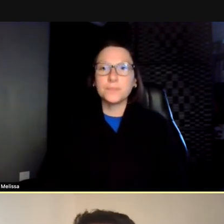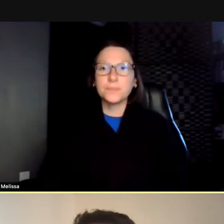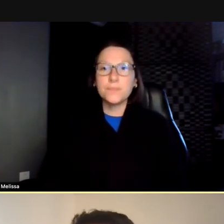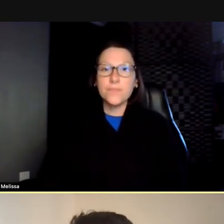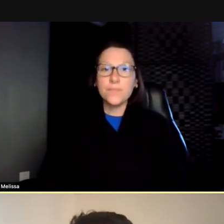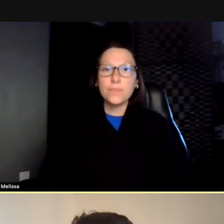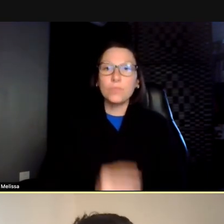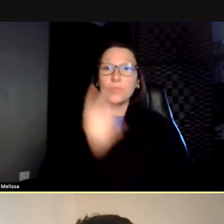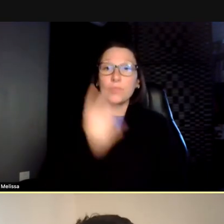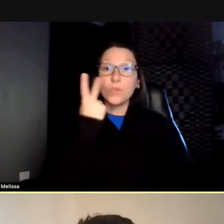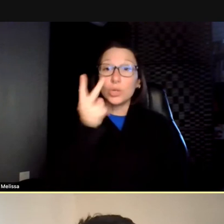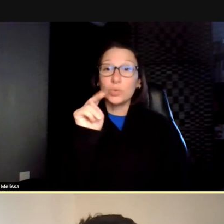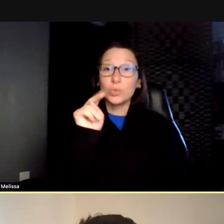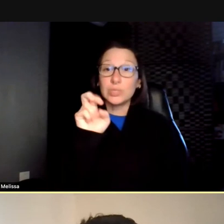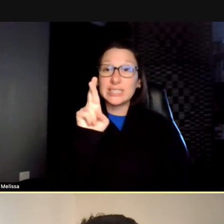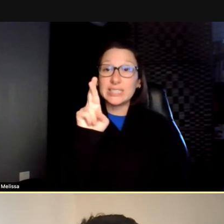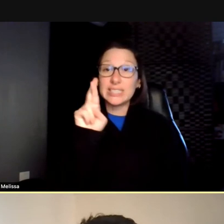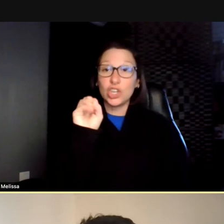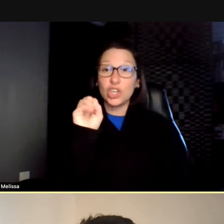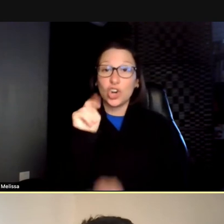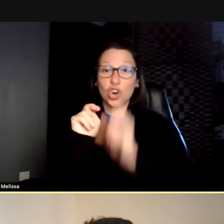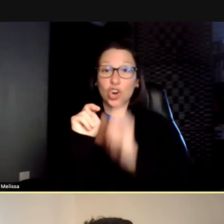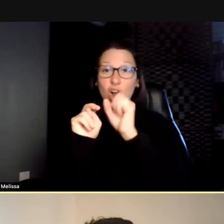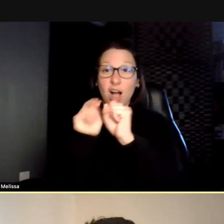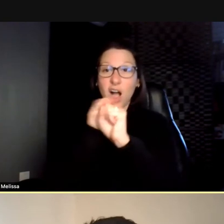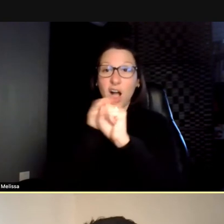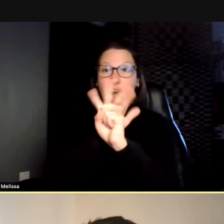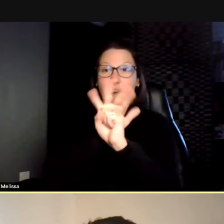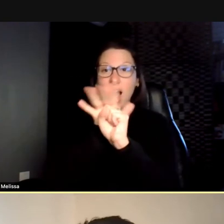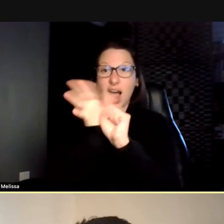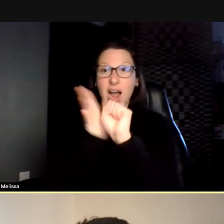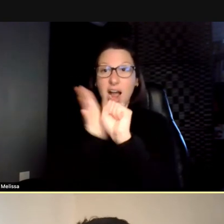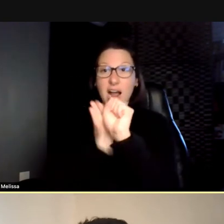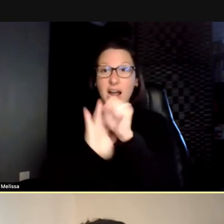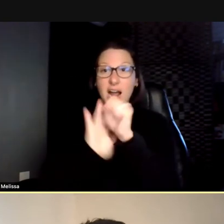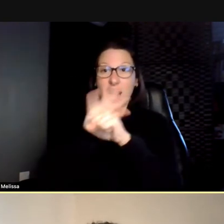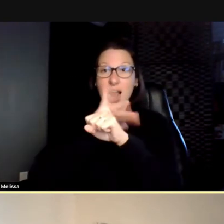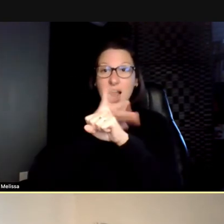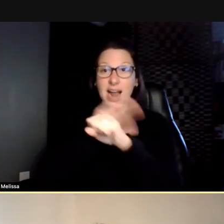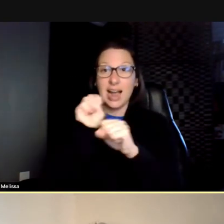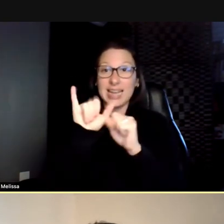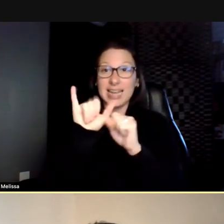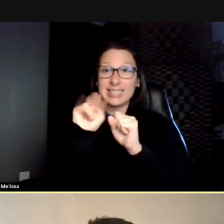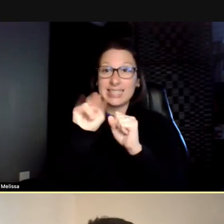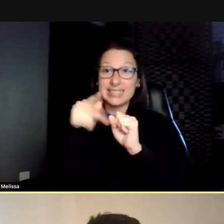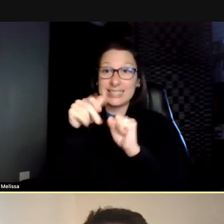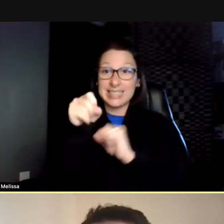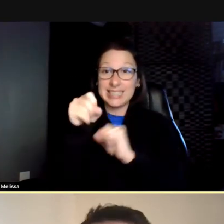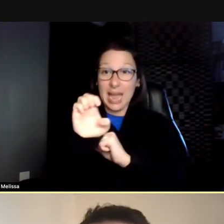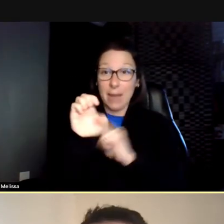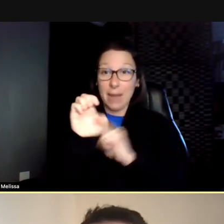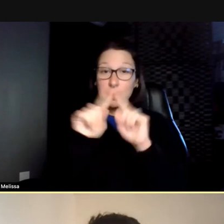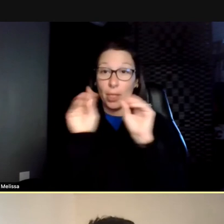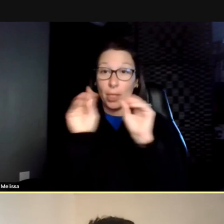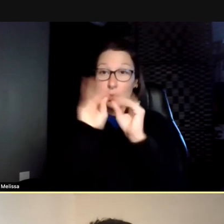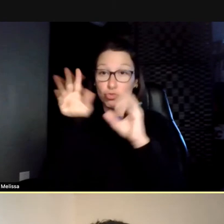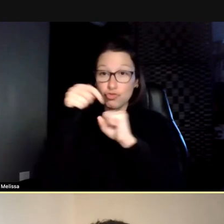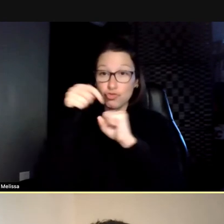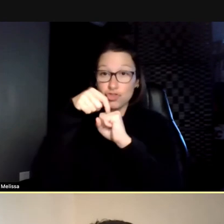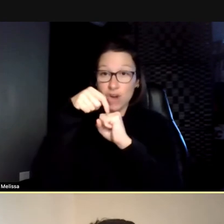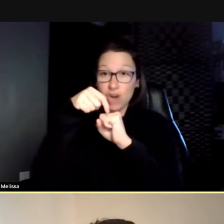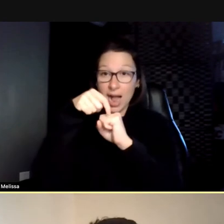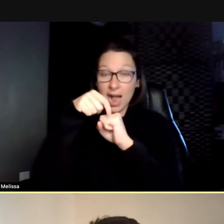in the brain. And that very bright place, that very bright point in the sort of in the middle there, is a place